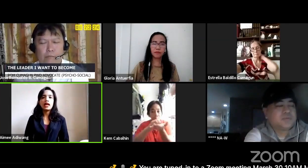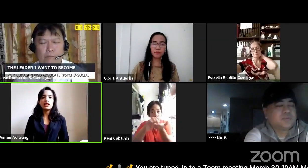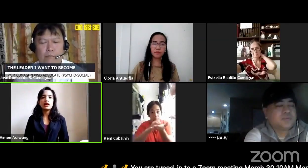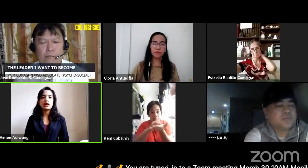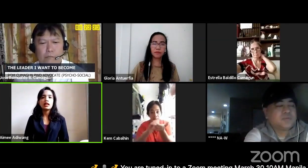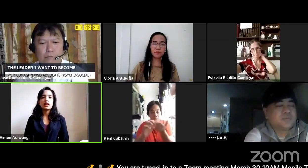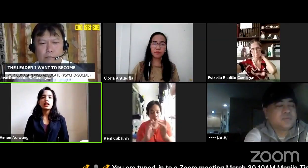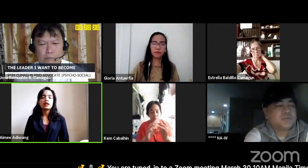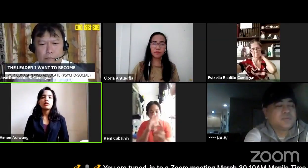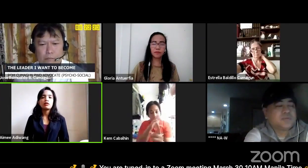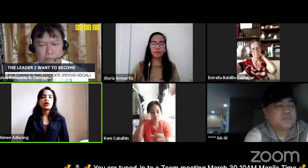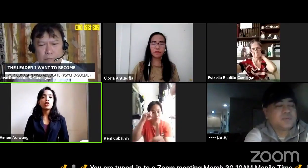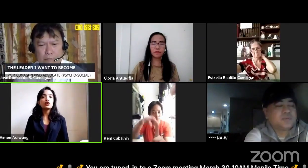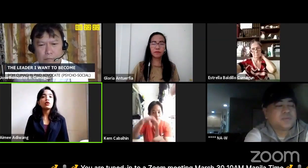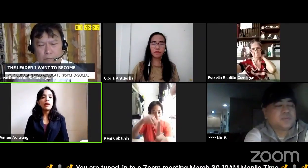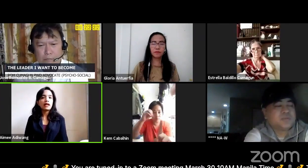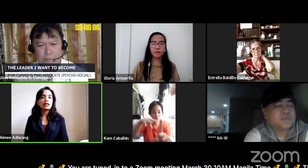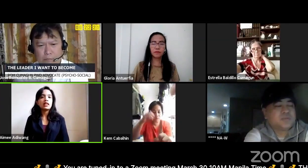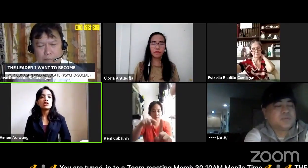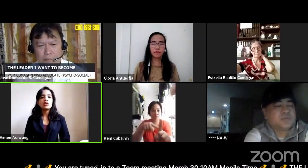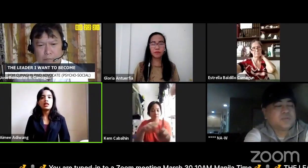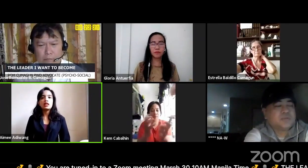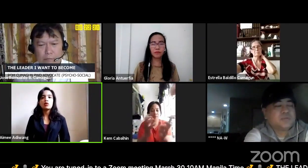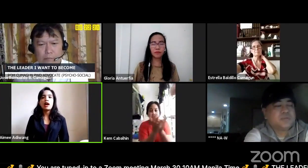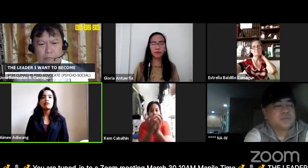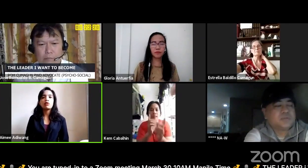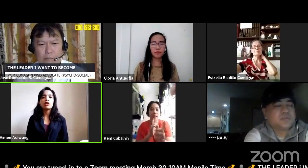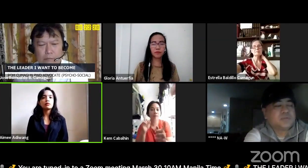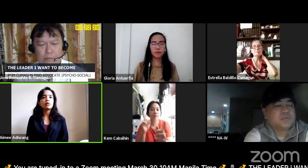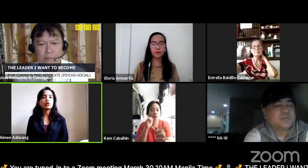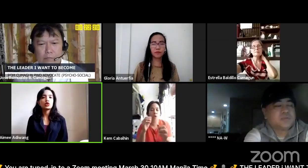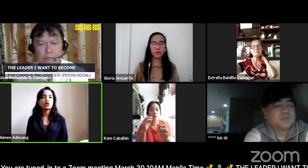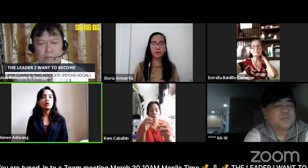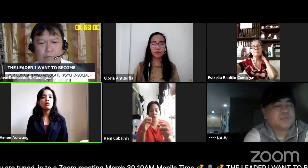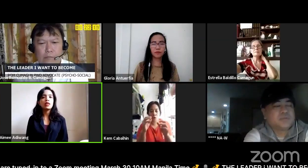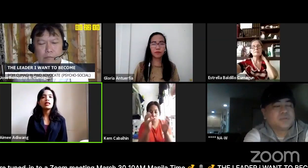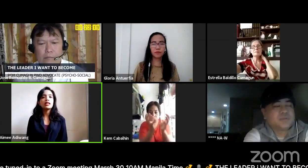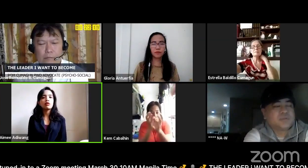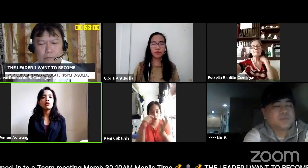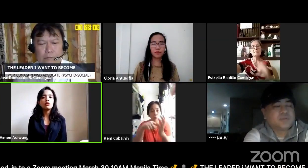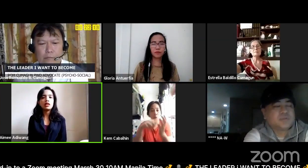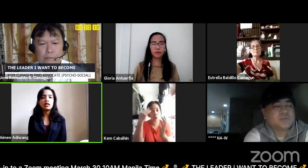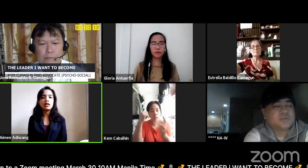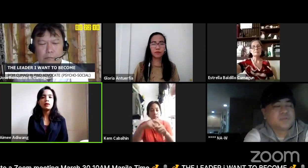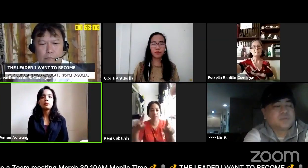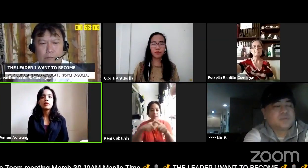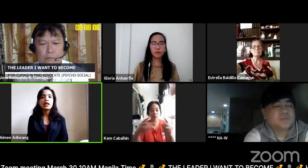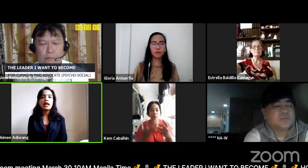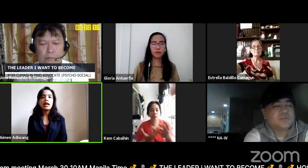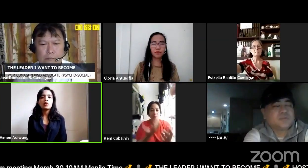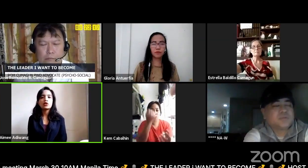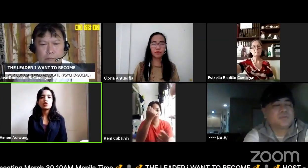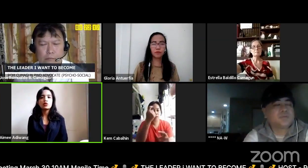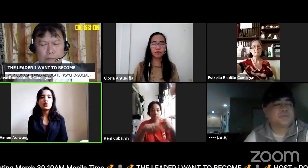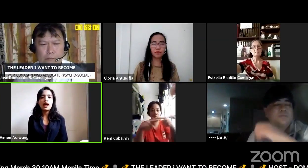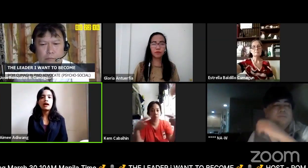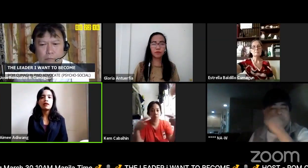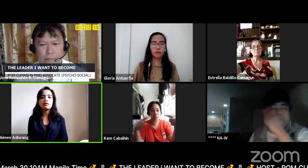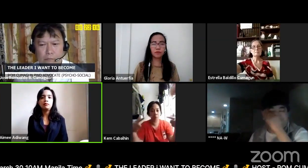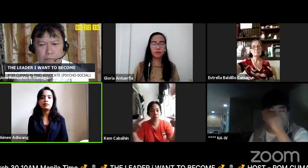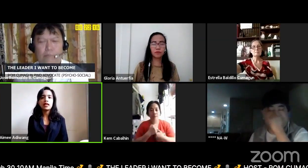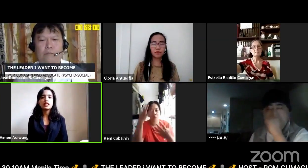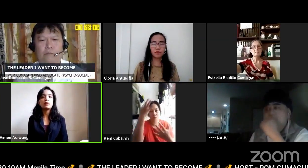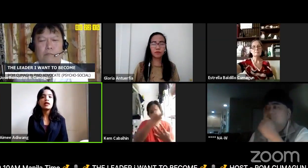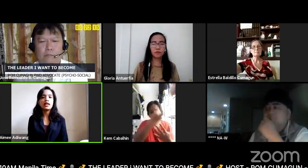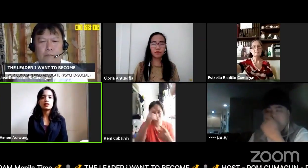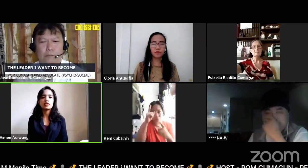So for you to practice, you need to have more exposure with the deaf community and also to